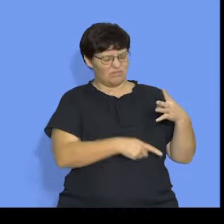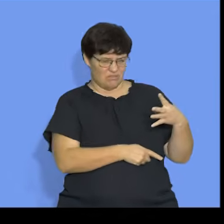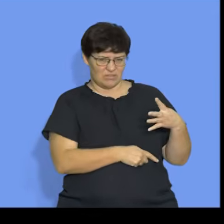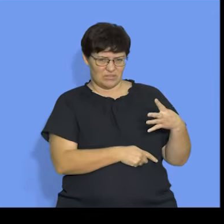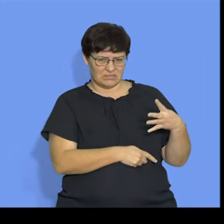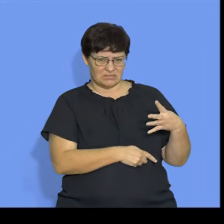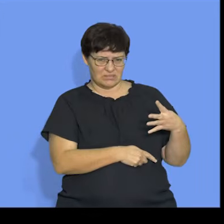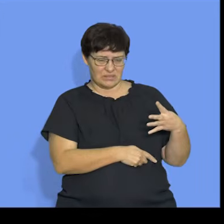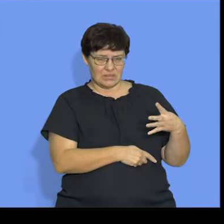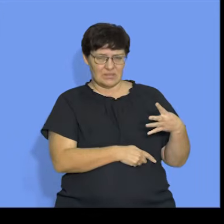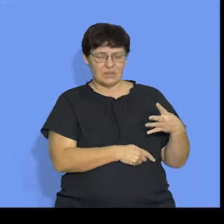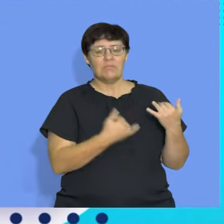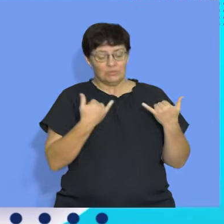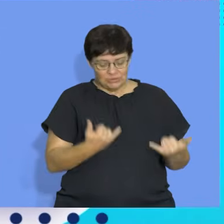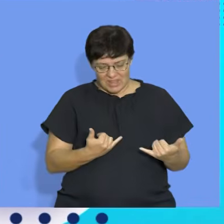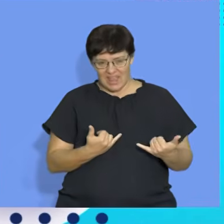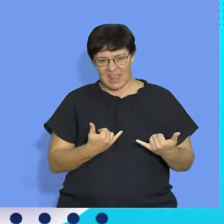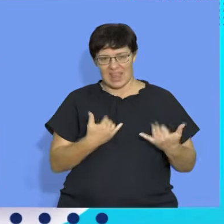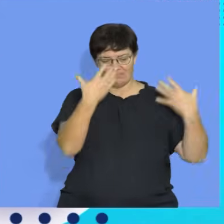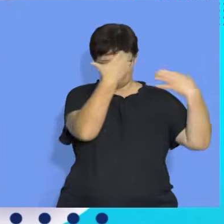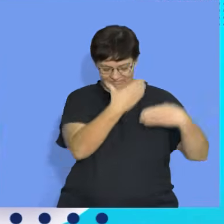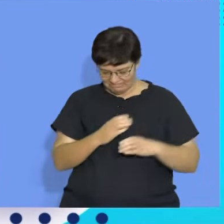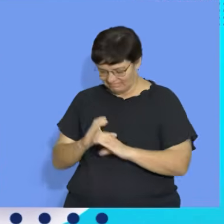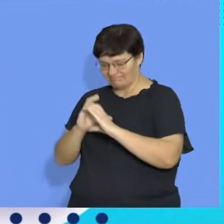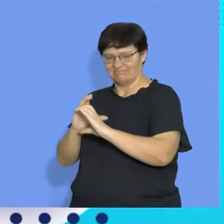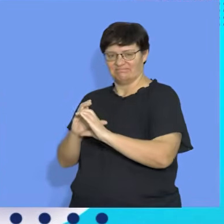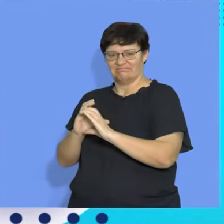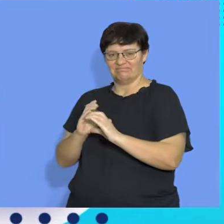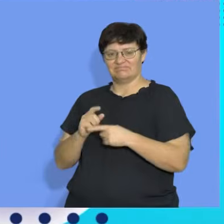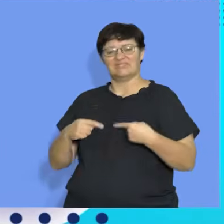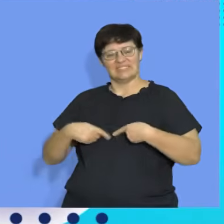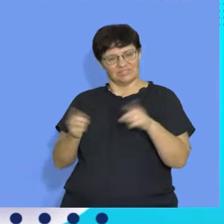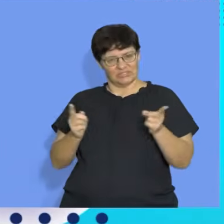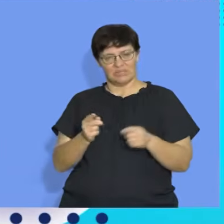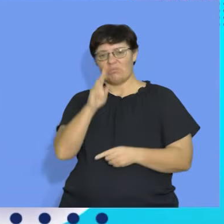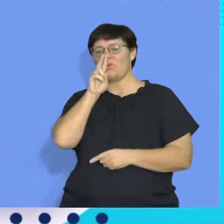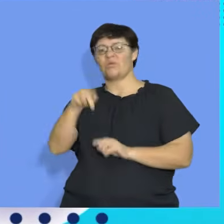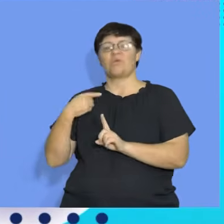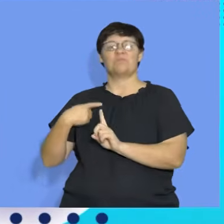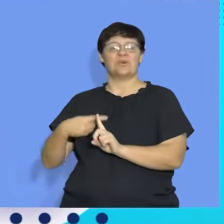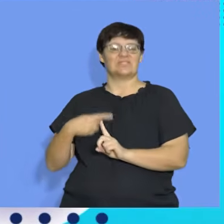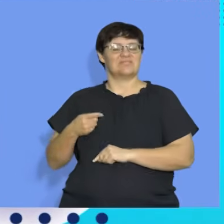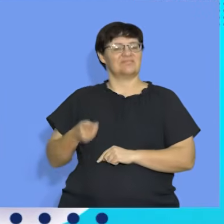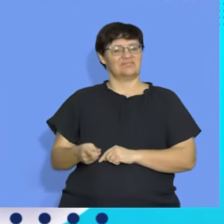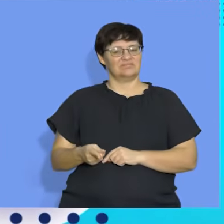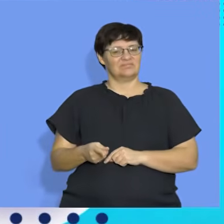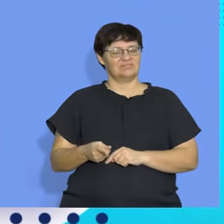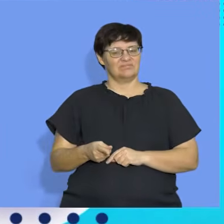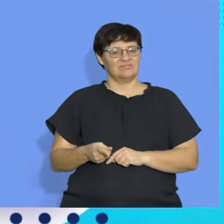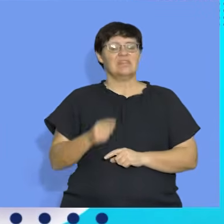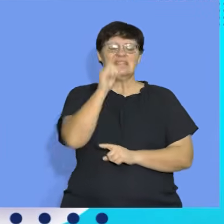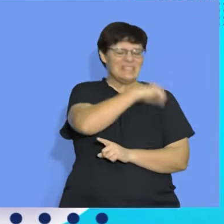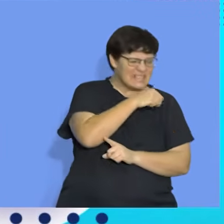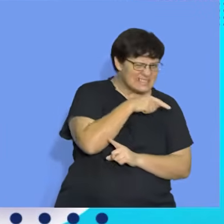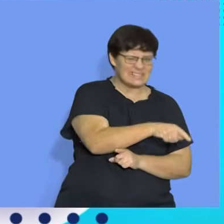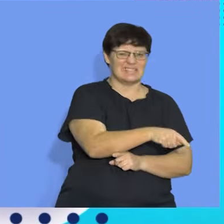sick, etc. And today we're going to take a totally opposite stand, and we're going to say, all right, yes, I know